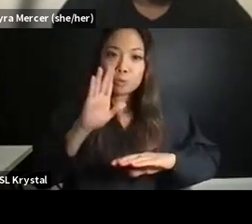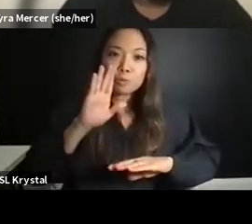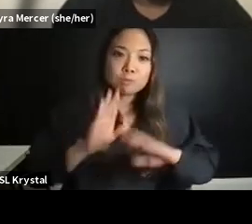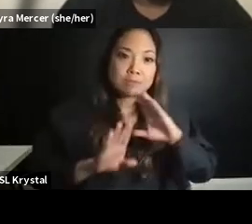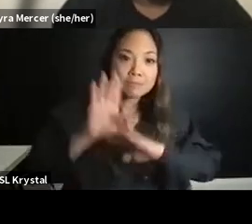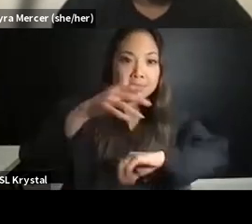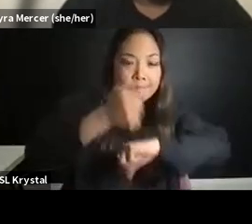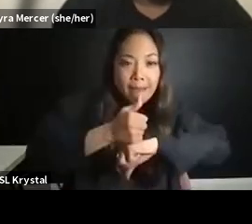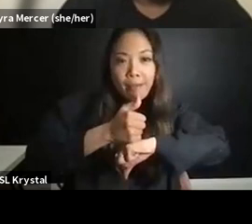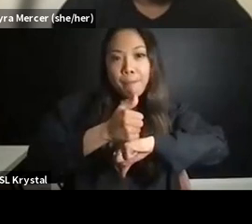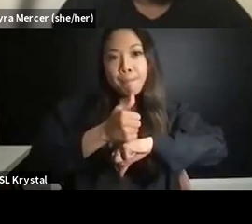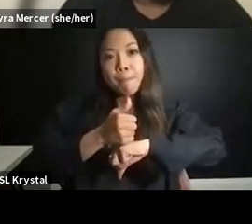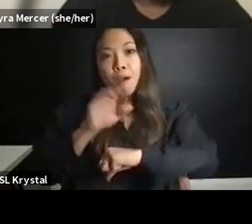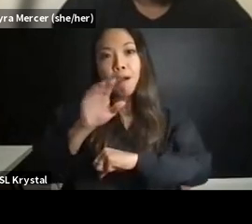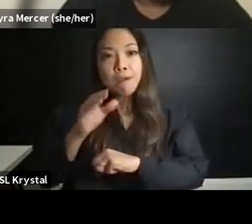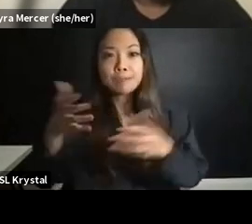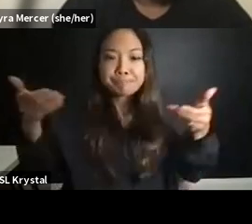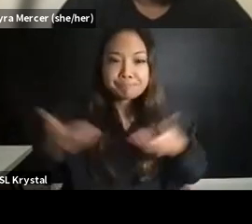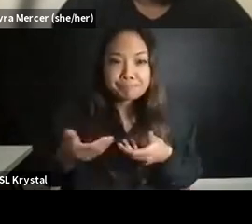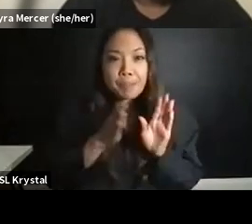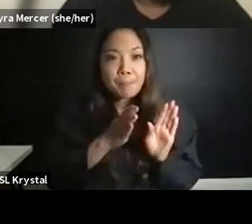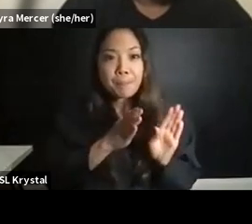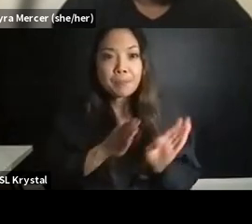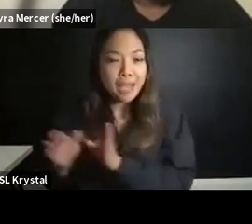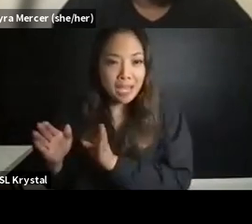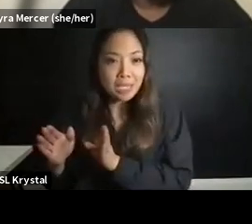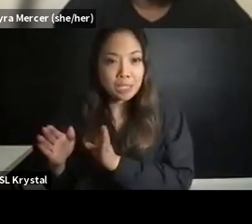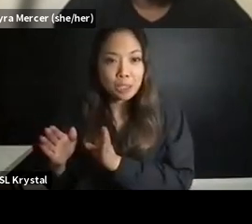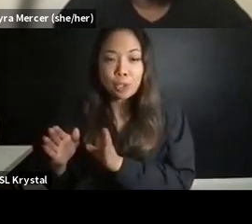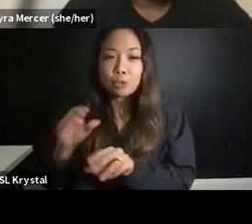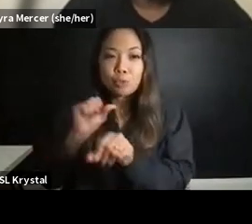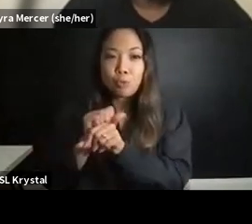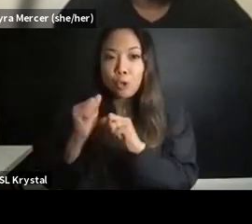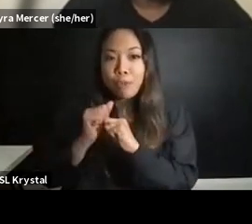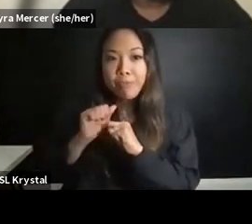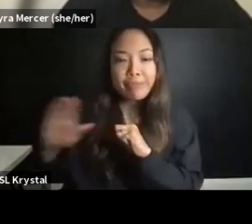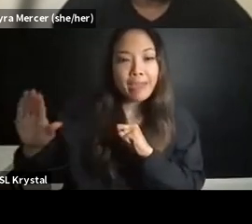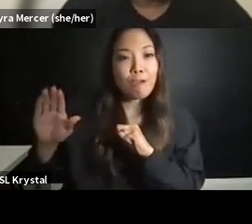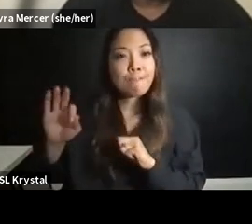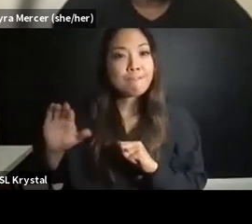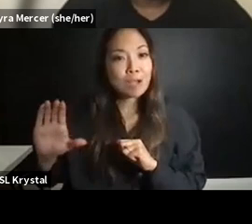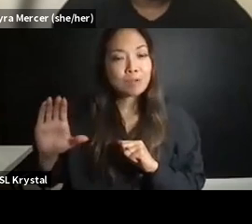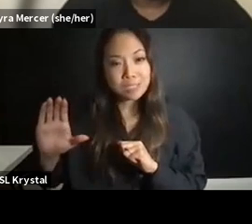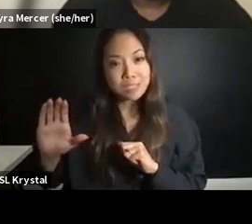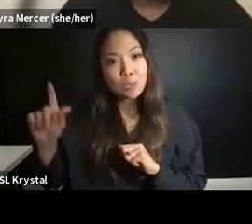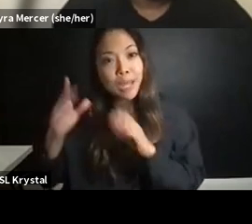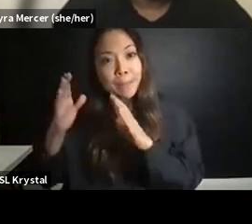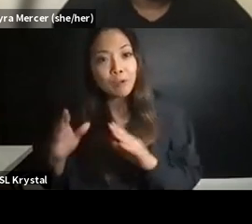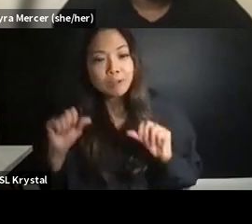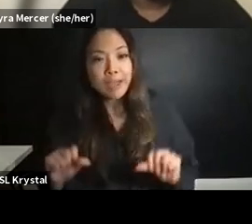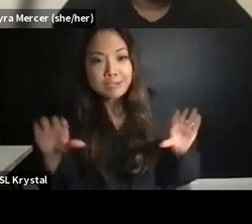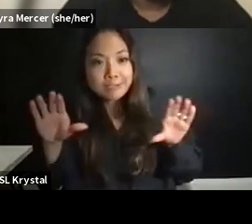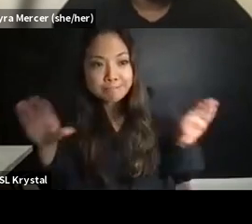order to work with their faculties so that they become become an active participant in the